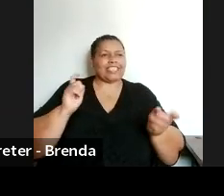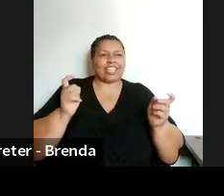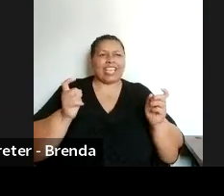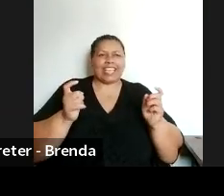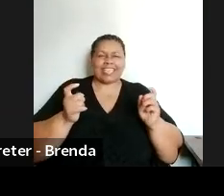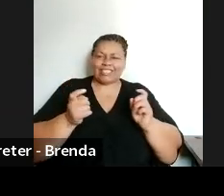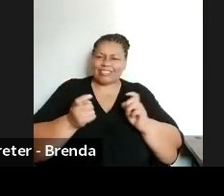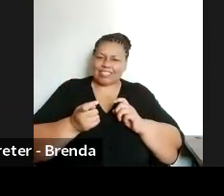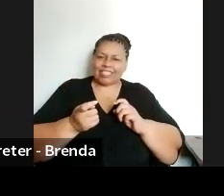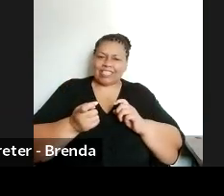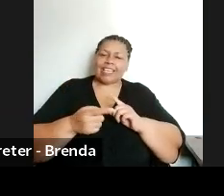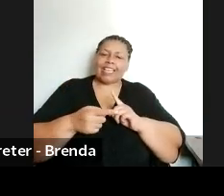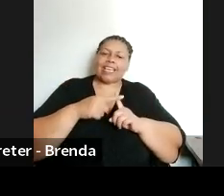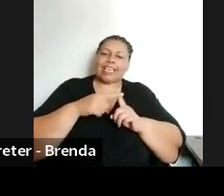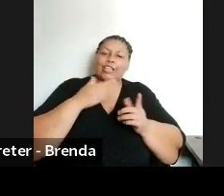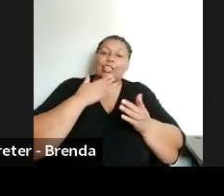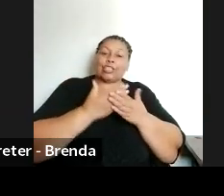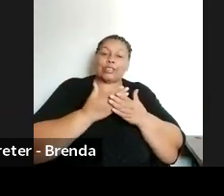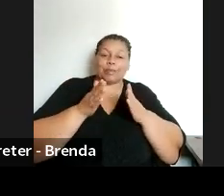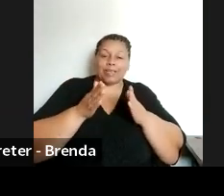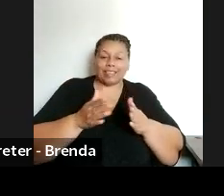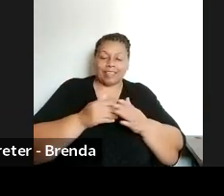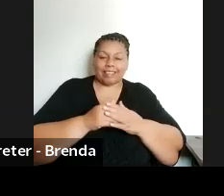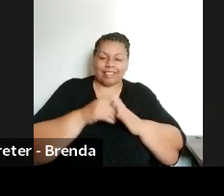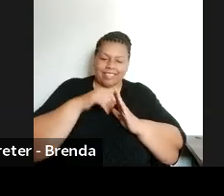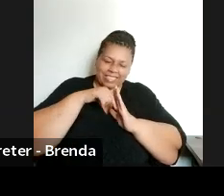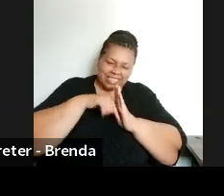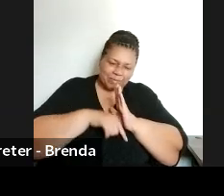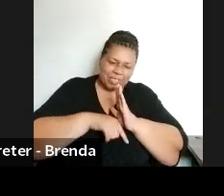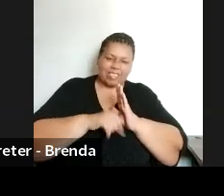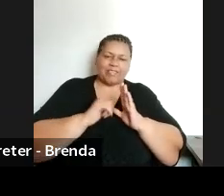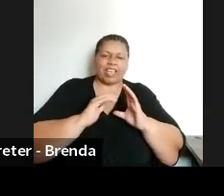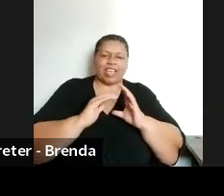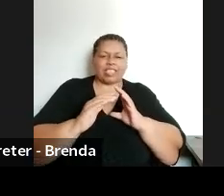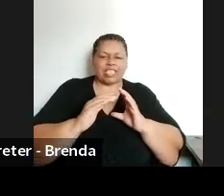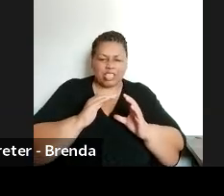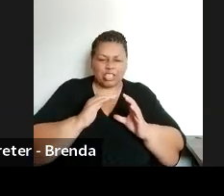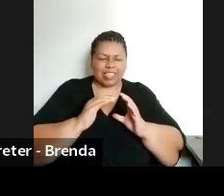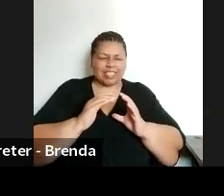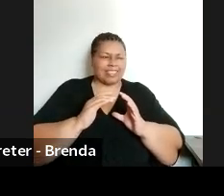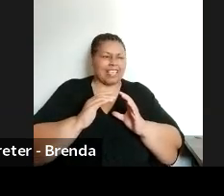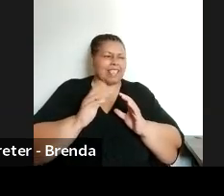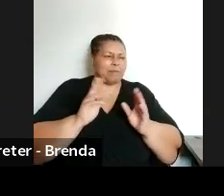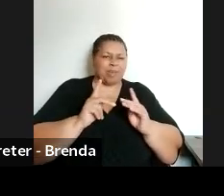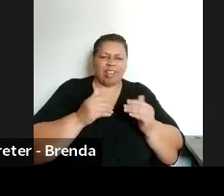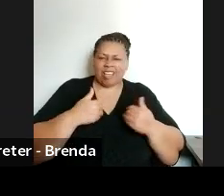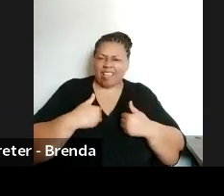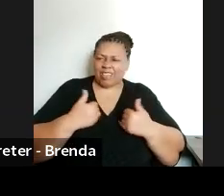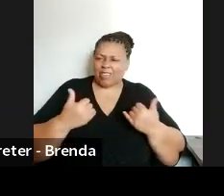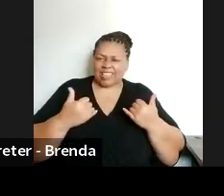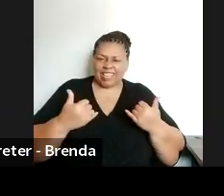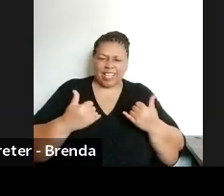in a good way. The deepness of the conversations that people are having right